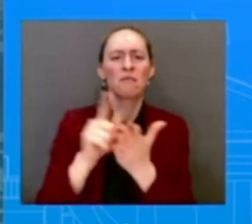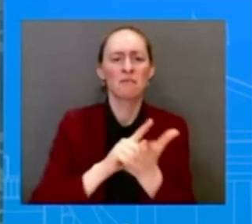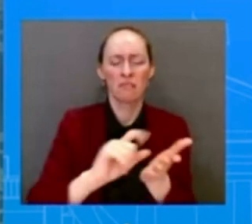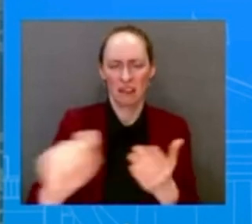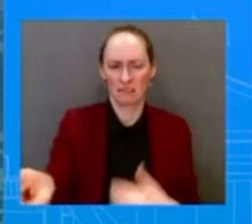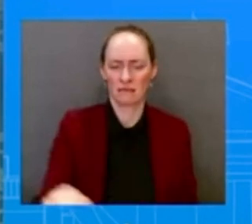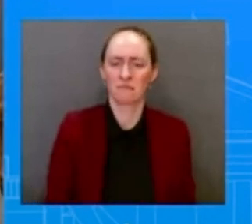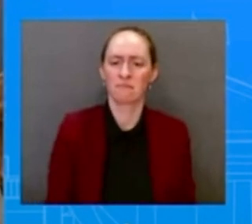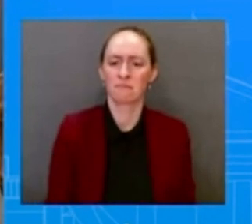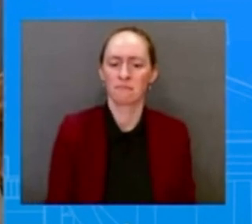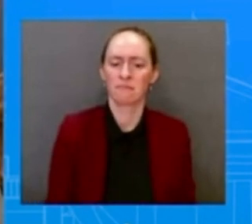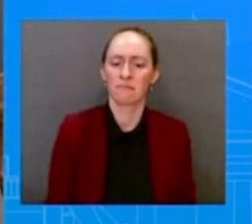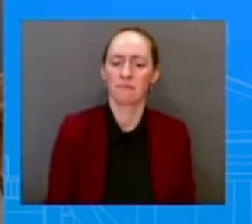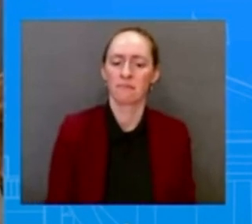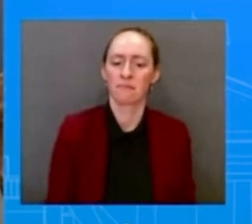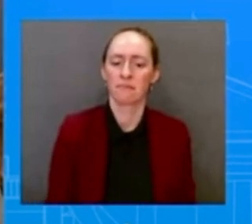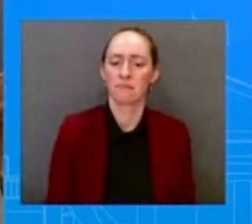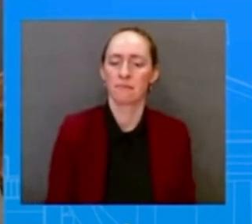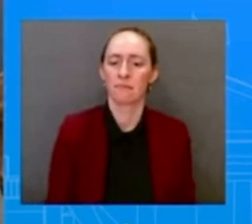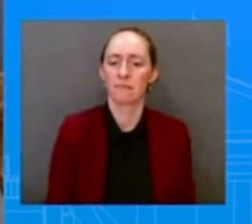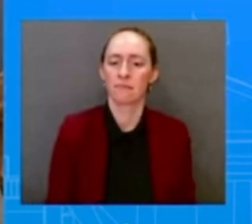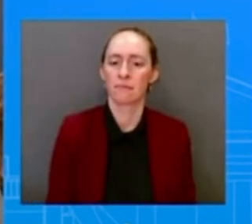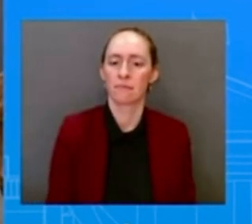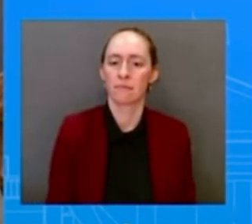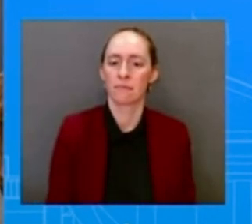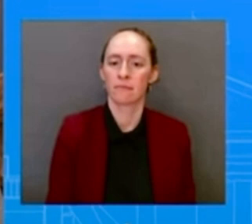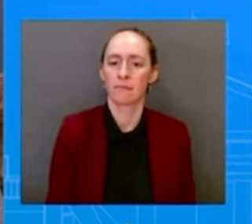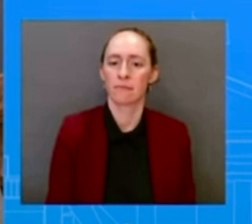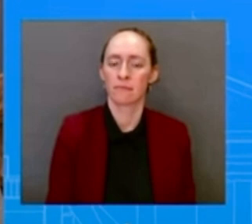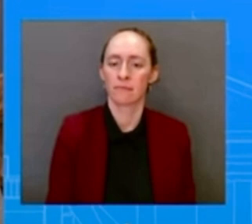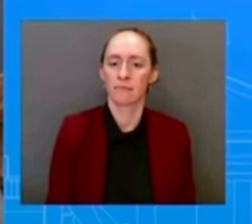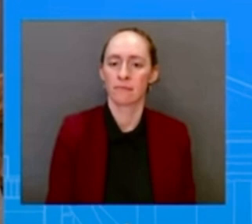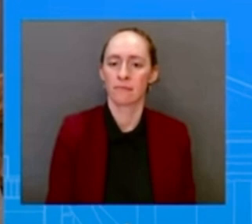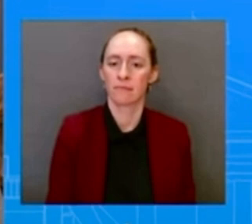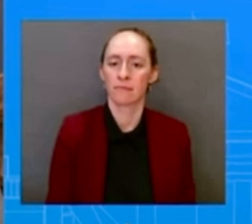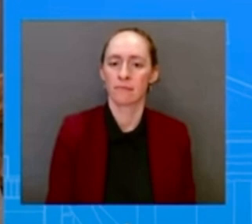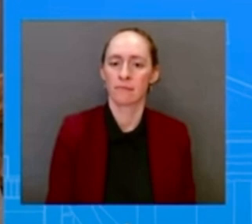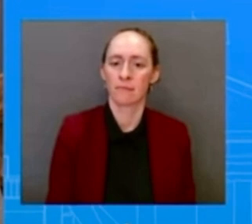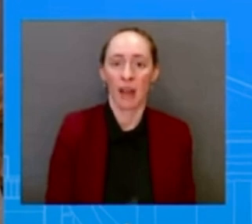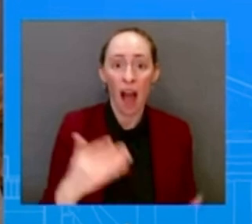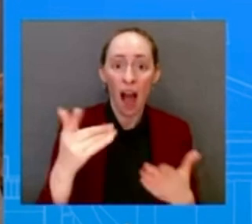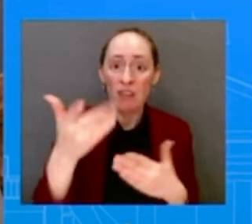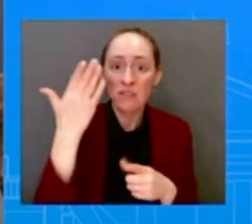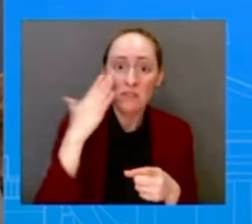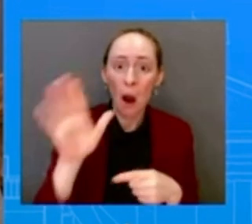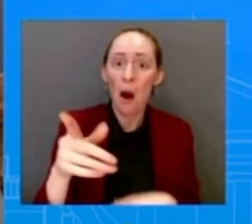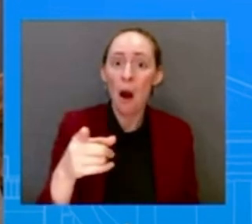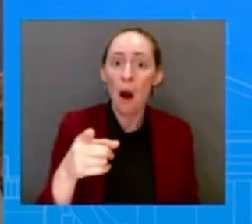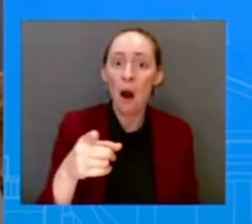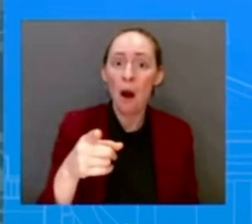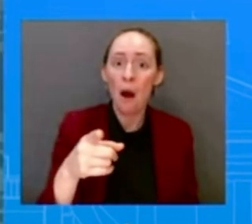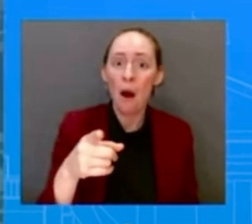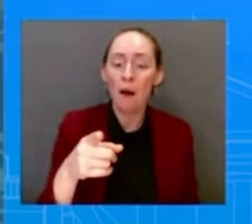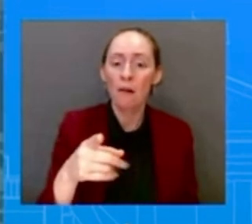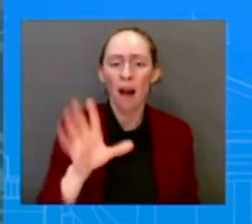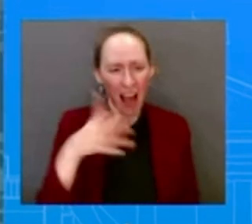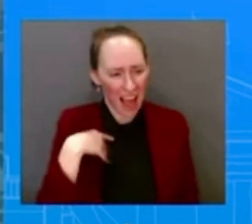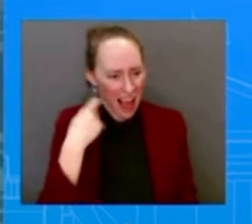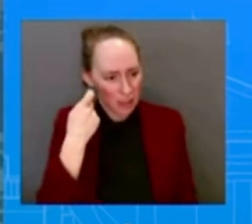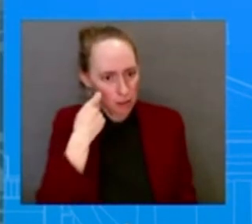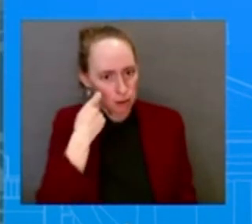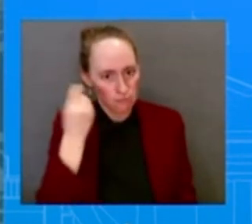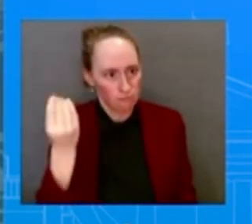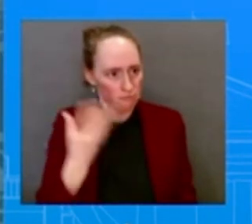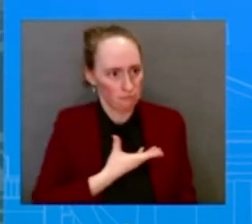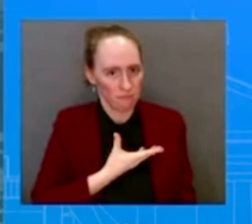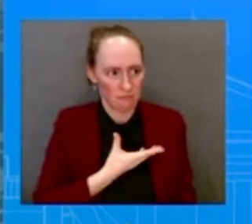there. Is it new to you, the idea that the boxes I am learning about this as you were asking the question, so I'm